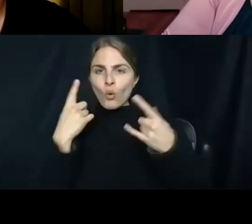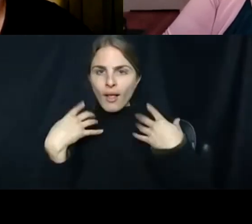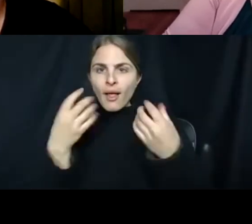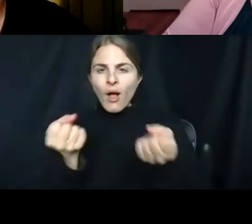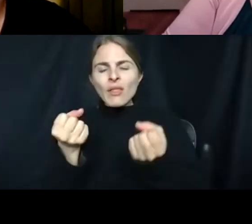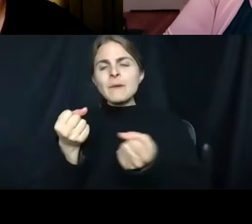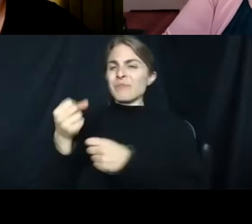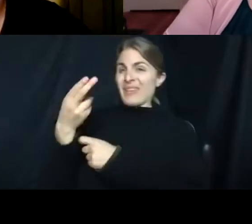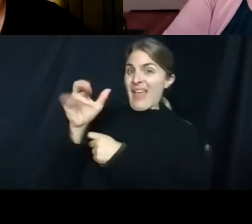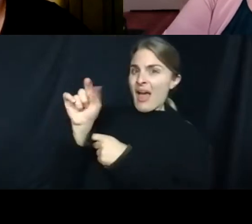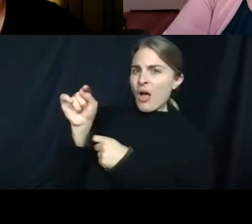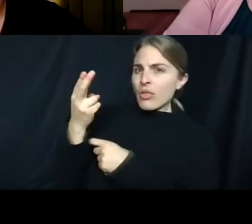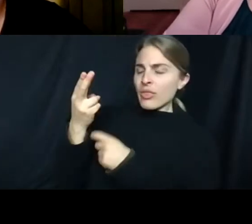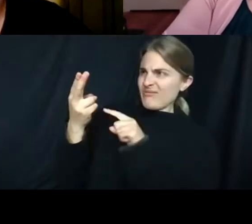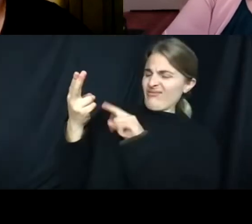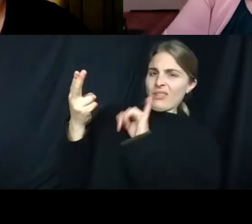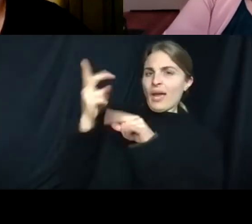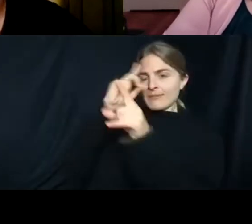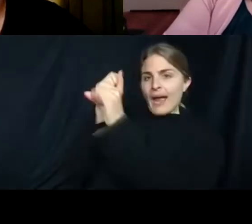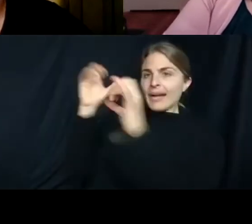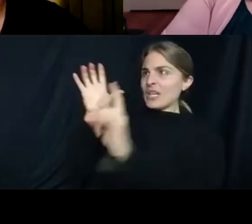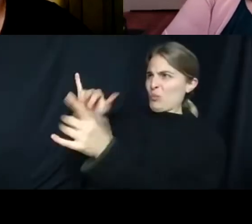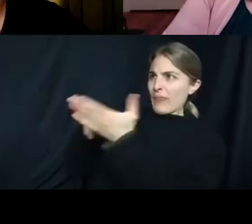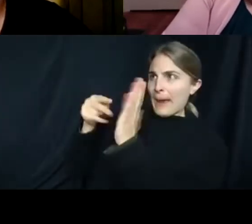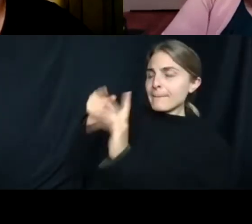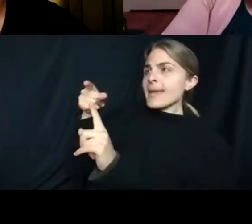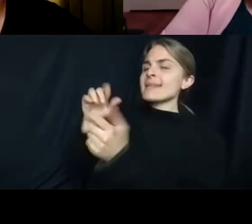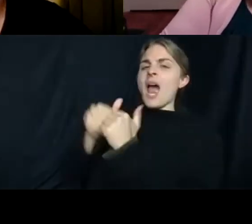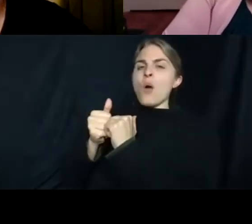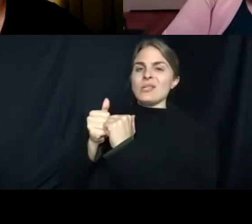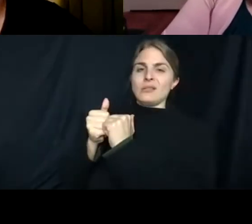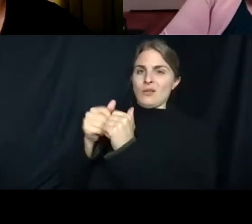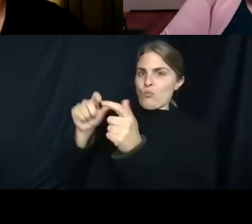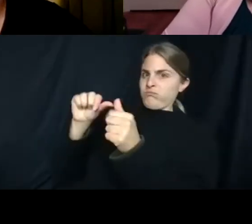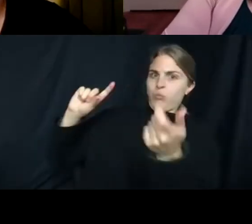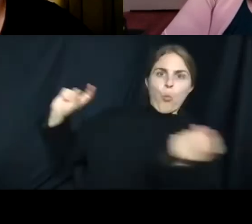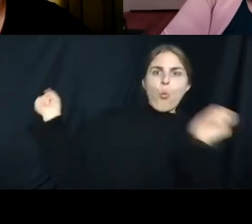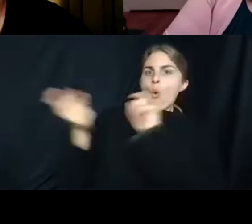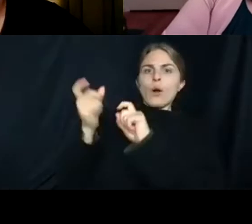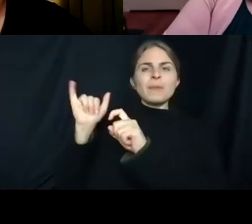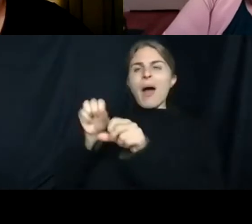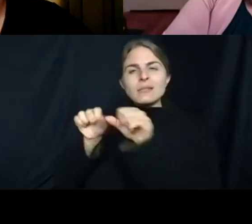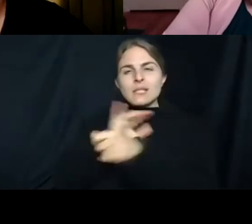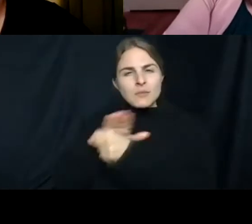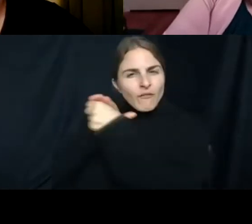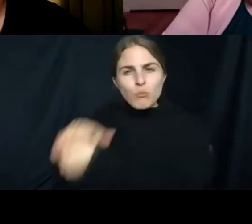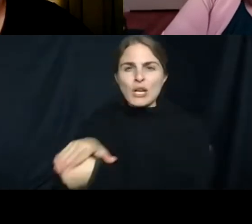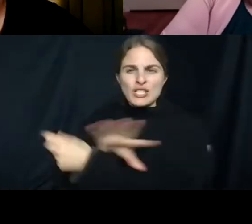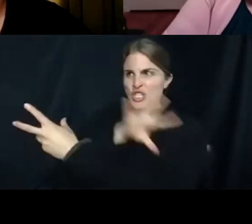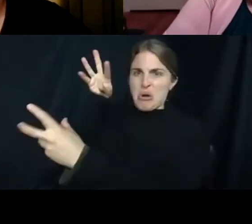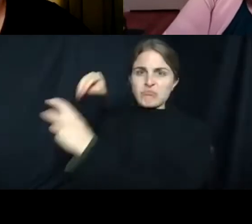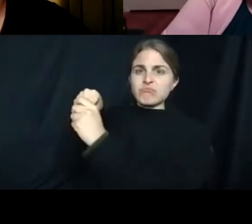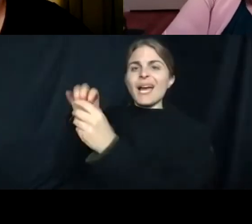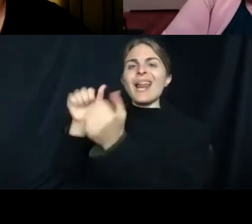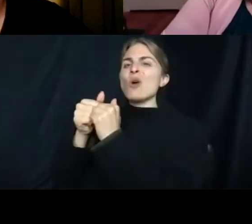how has our idea of health been sort of warped by these systems of oppression? And is there a way to strip that back